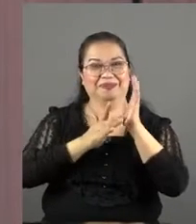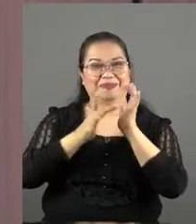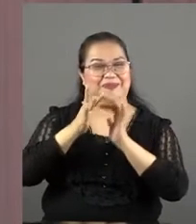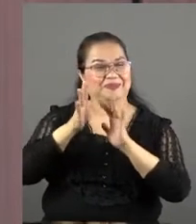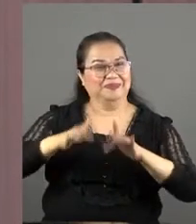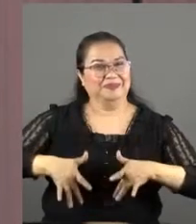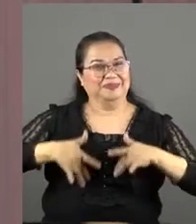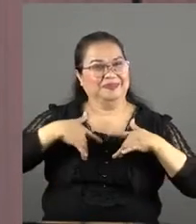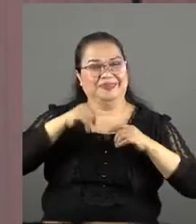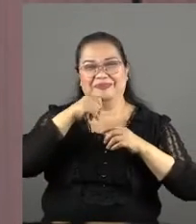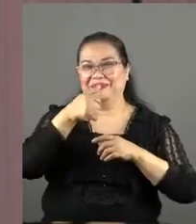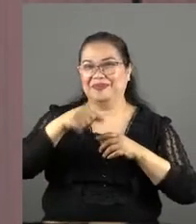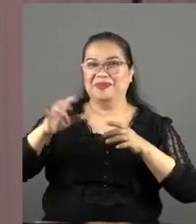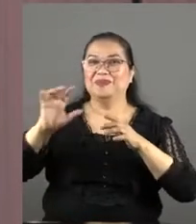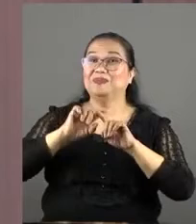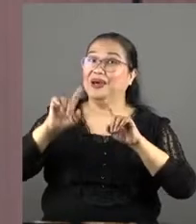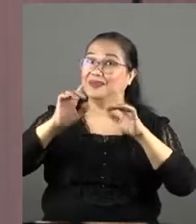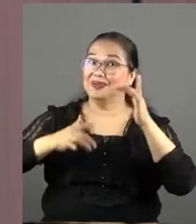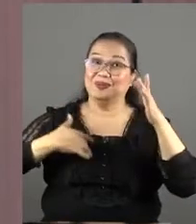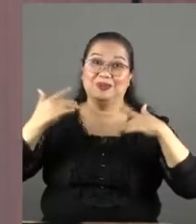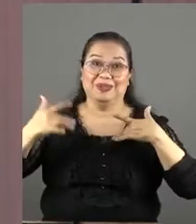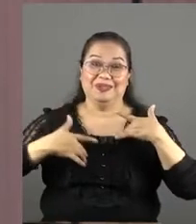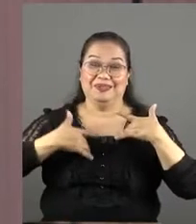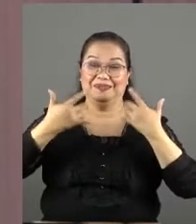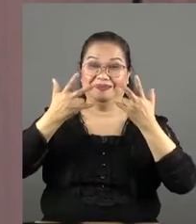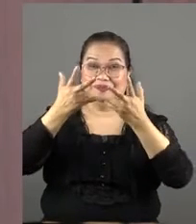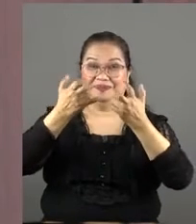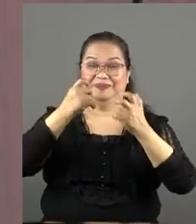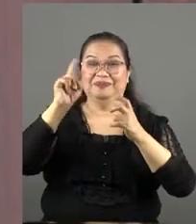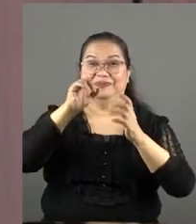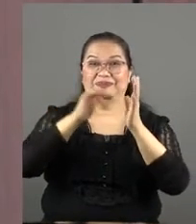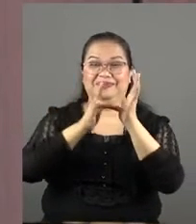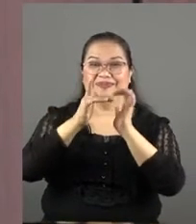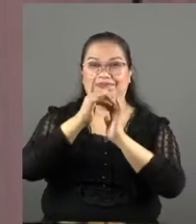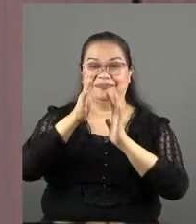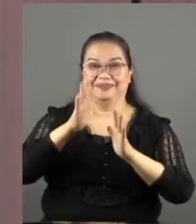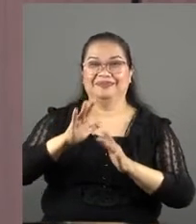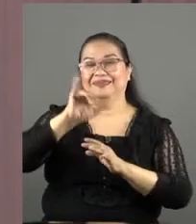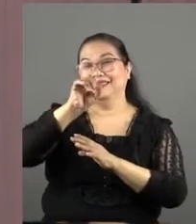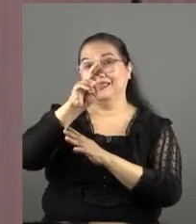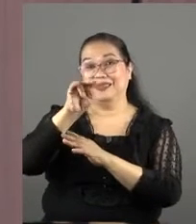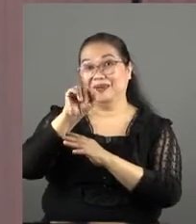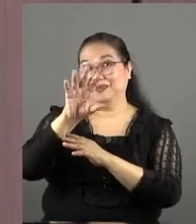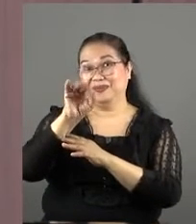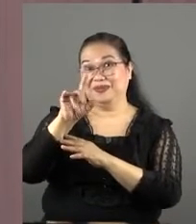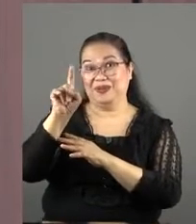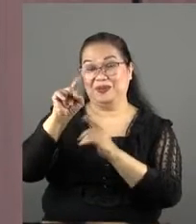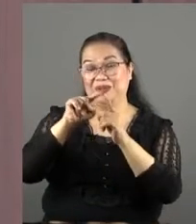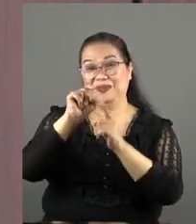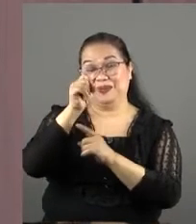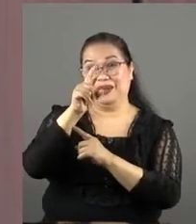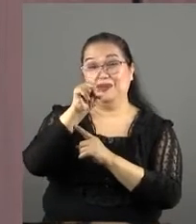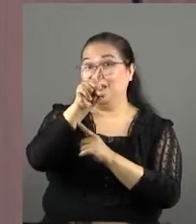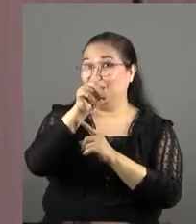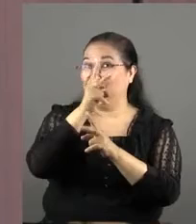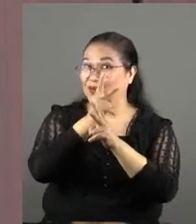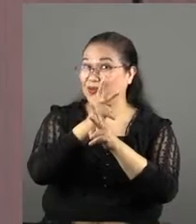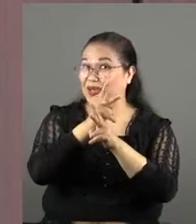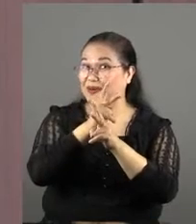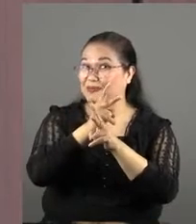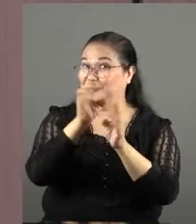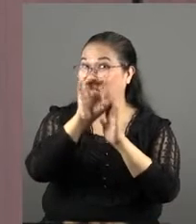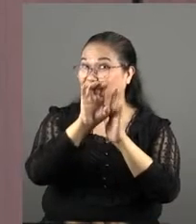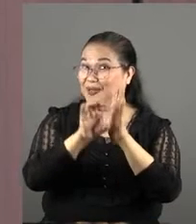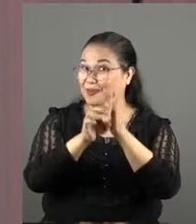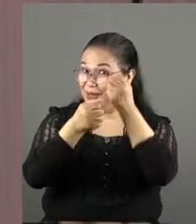cannot be anything but joy. Listen to what Jesus said. John 15:10-11. If you keep my commandments, you'll abide in